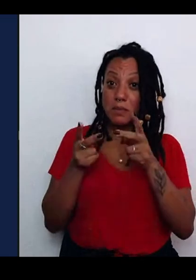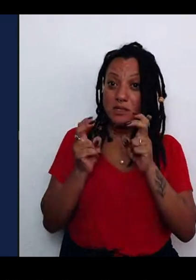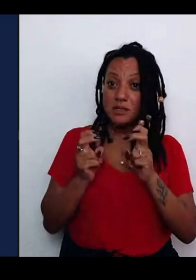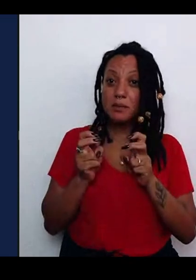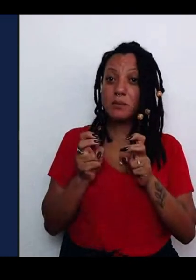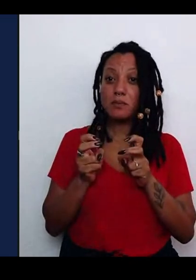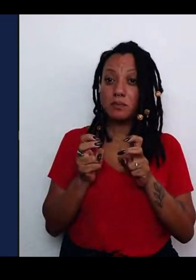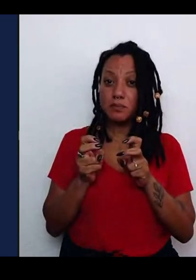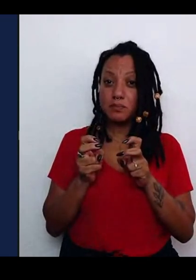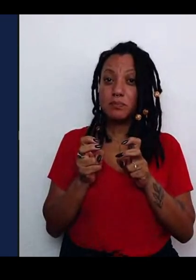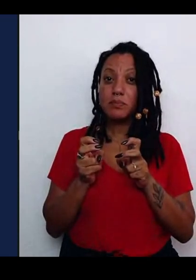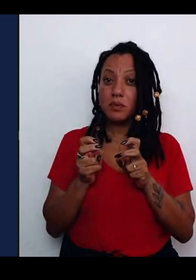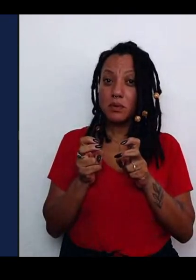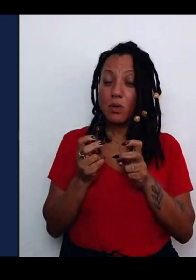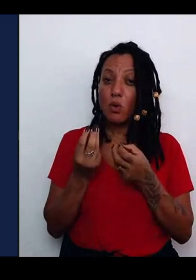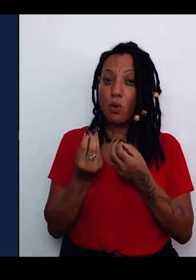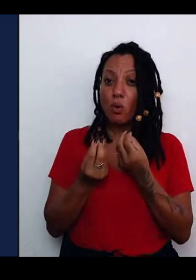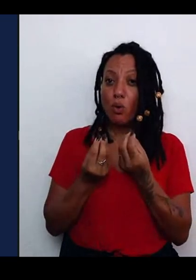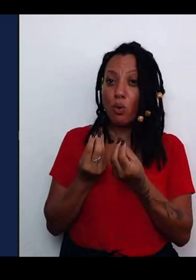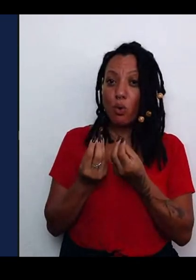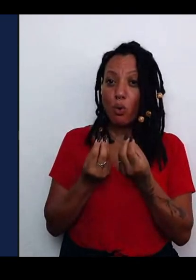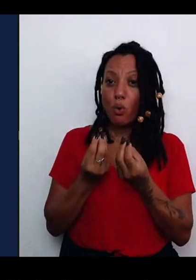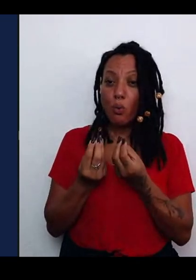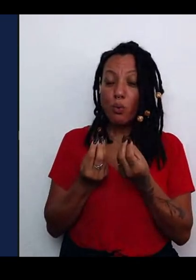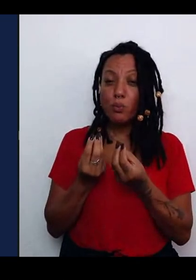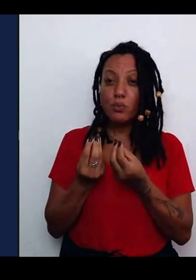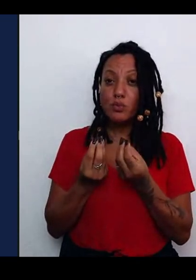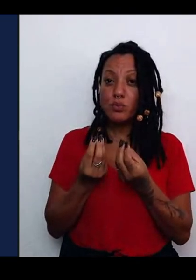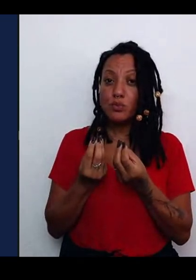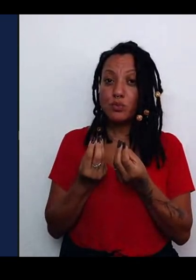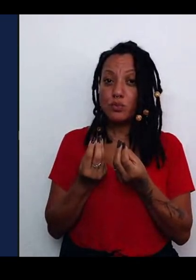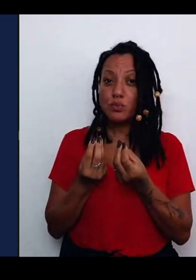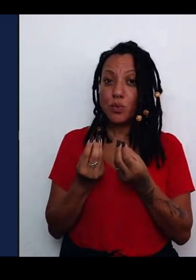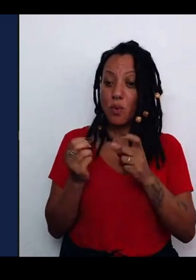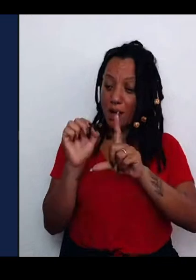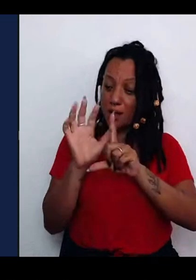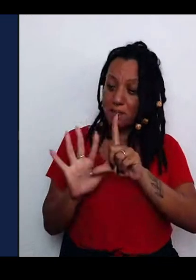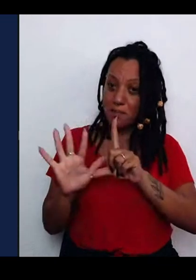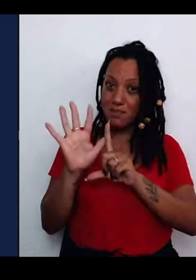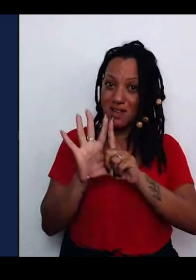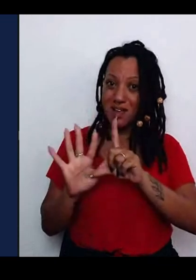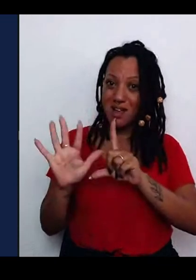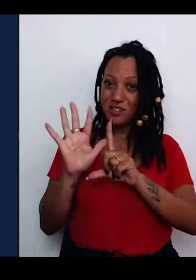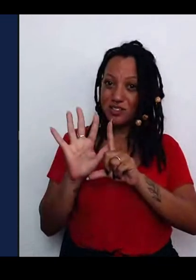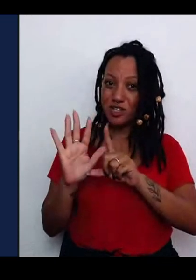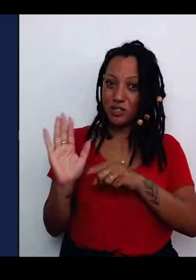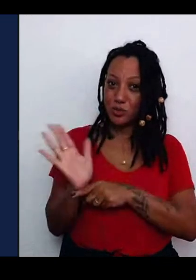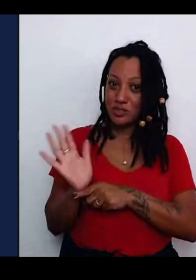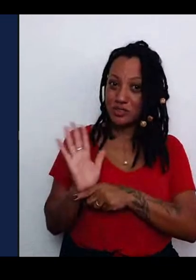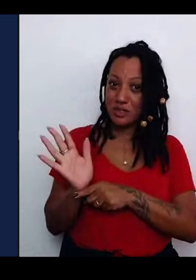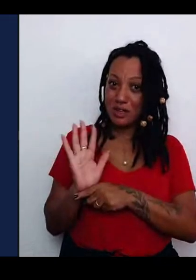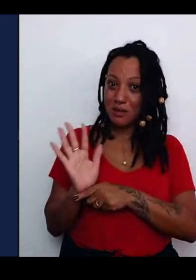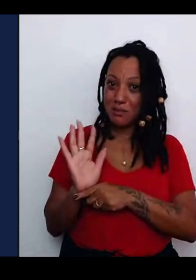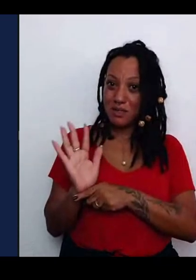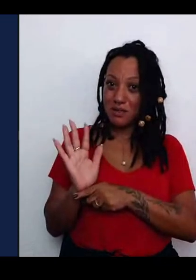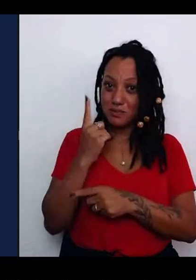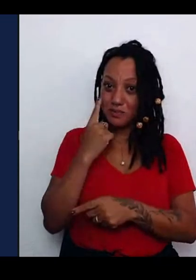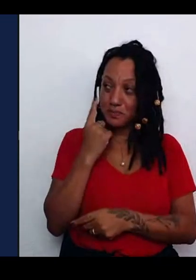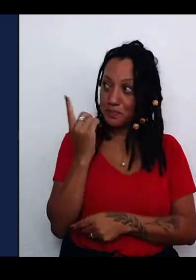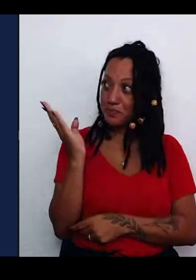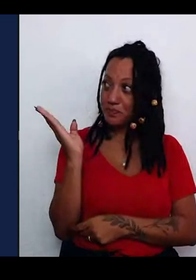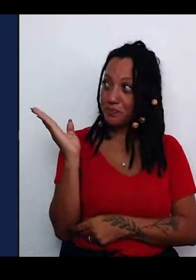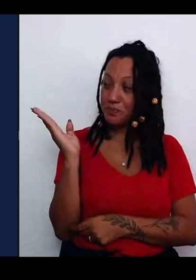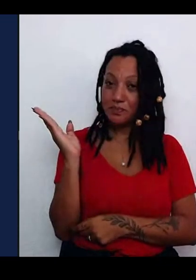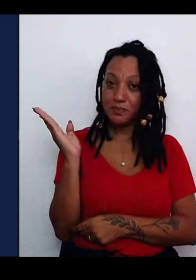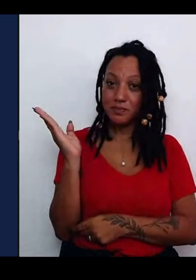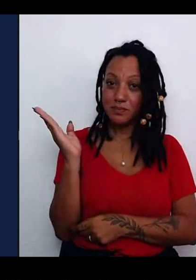of of uh the cinnamon and a very dear person for artists working with Cinema that